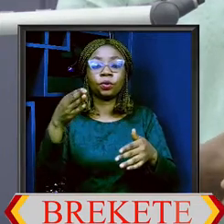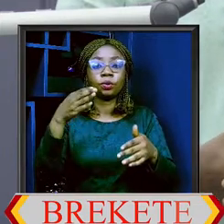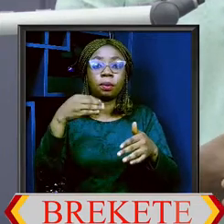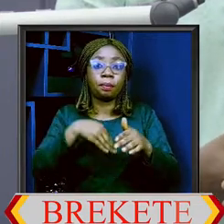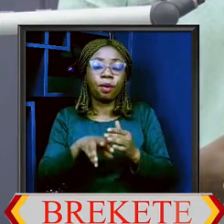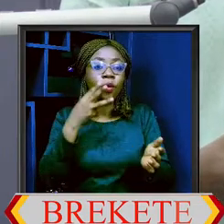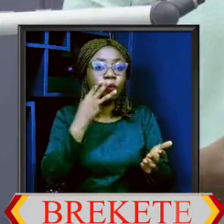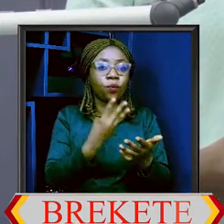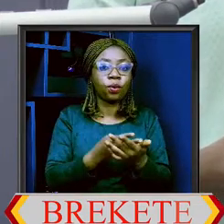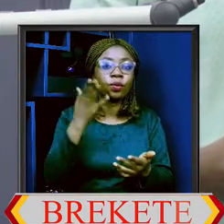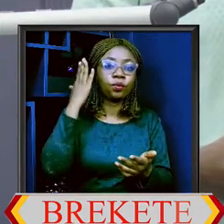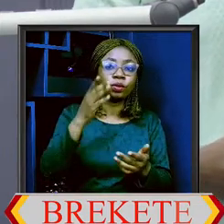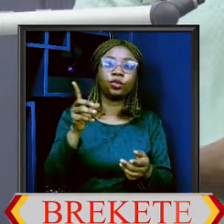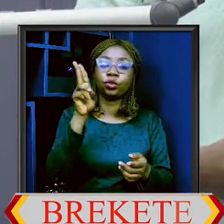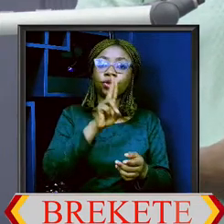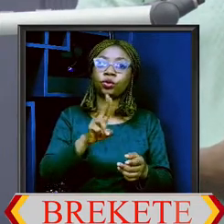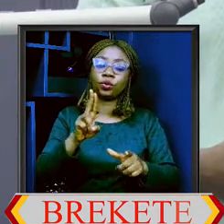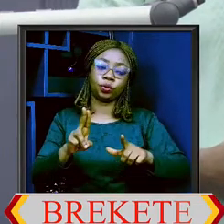left